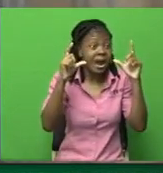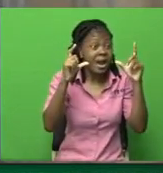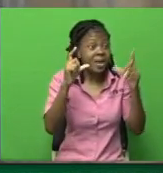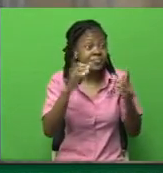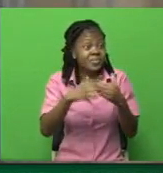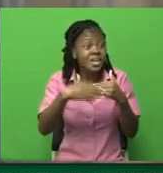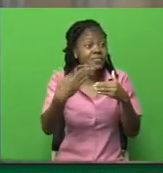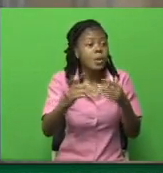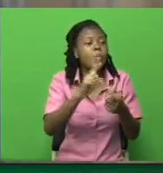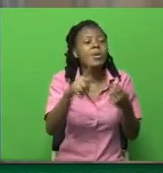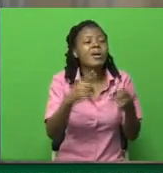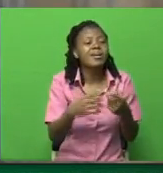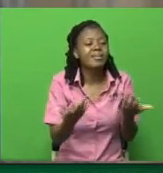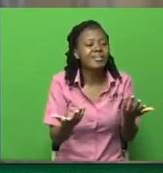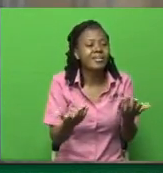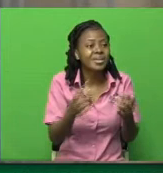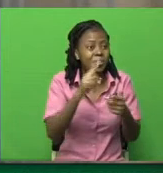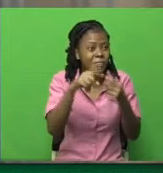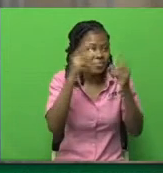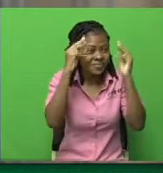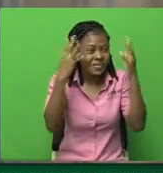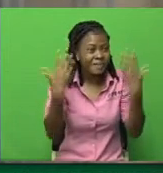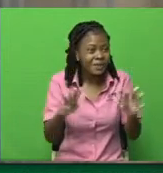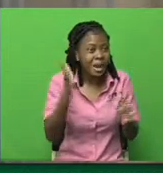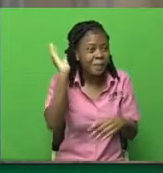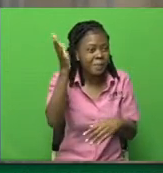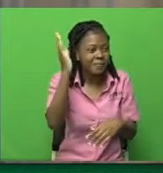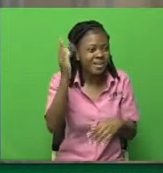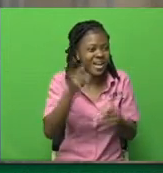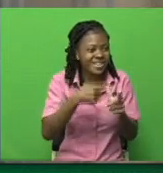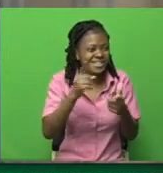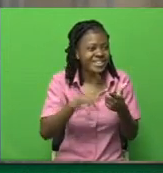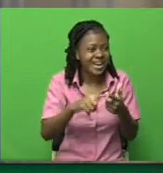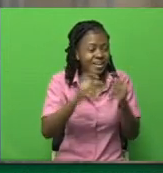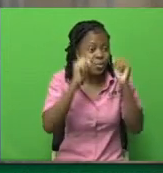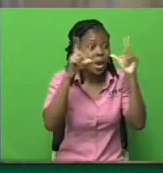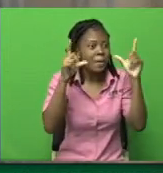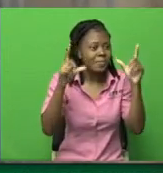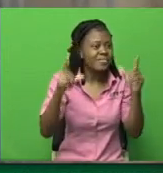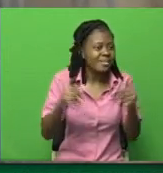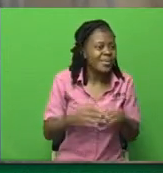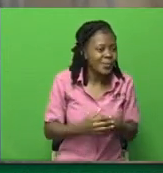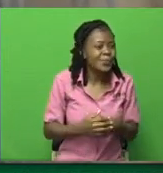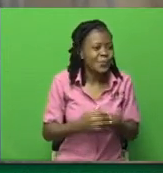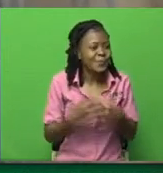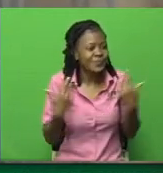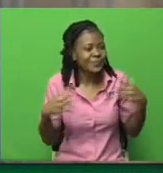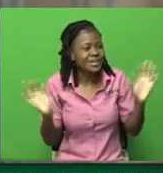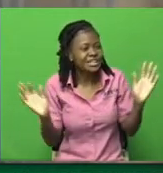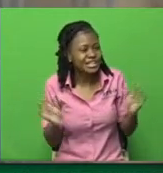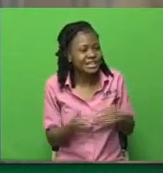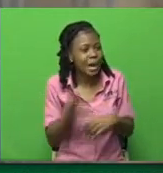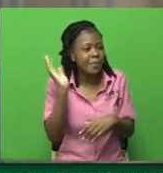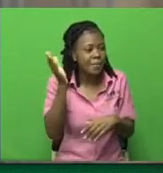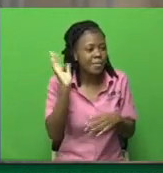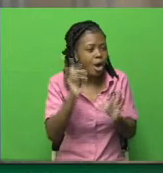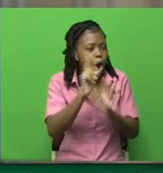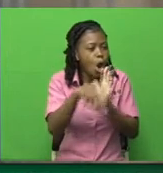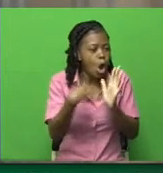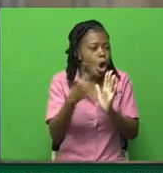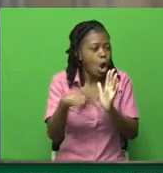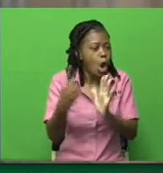is when the minister finished and I did that's necessary to say thank God he's finished he's done after that long